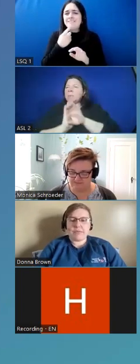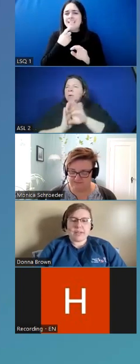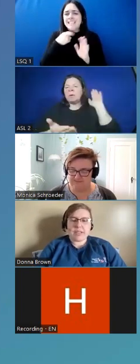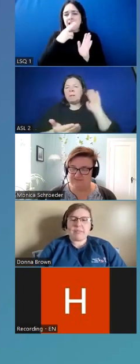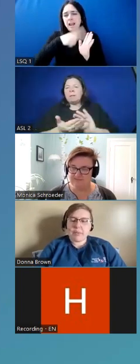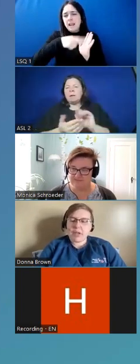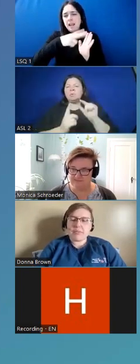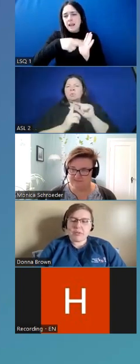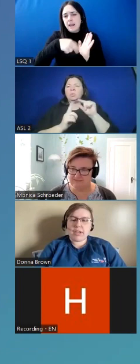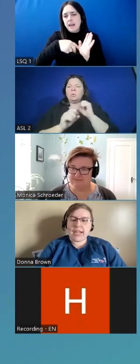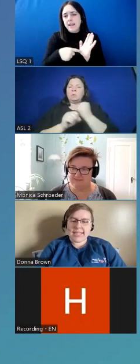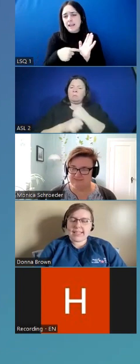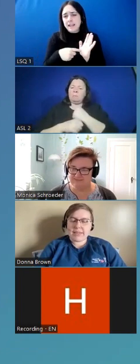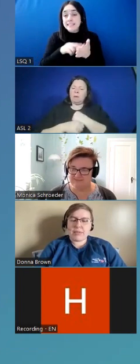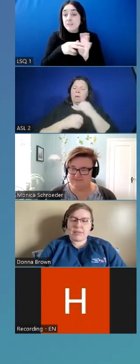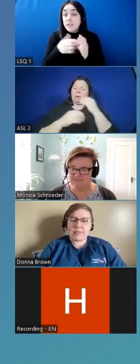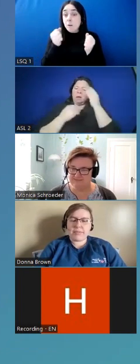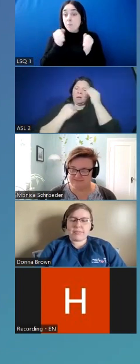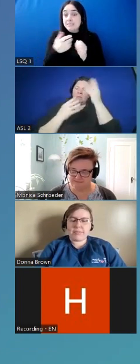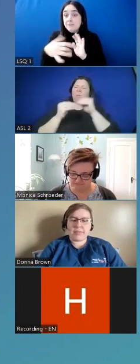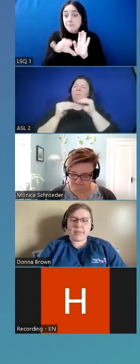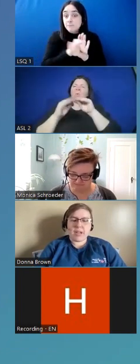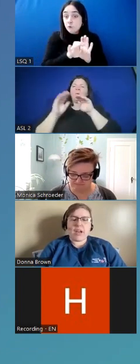make information much more accessible.